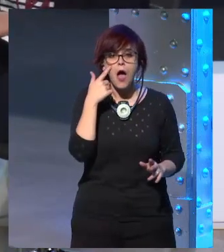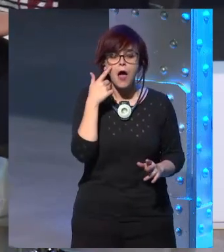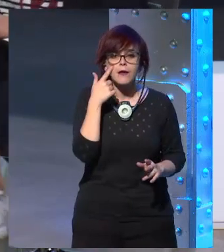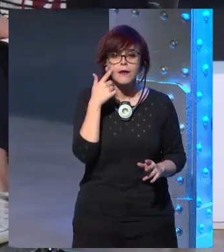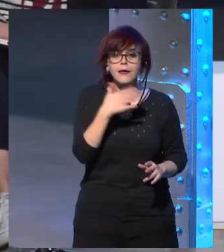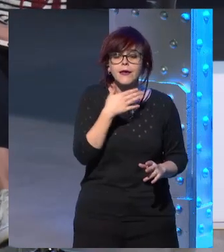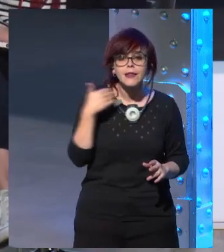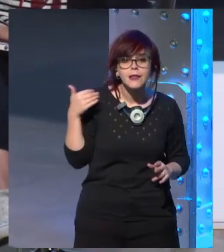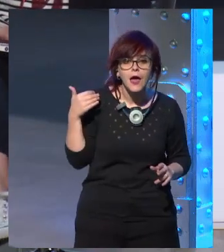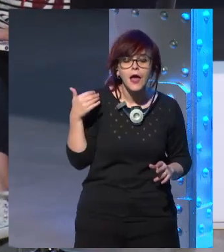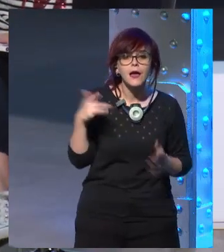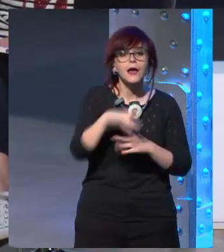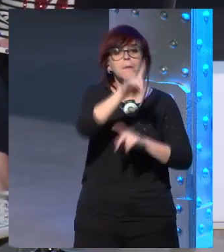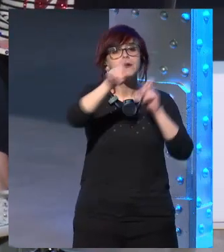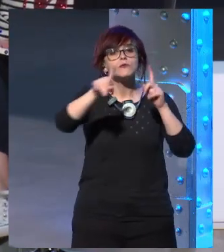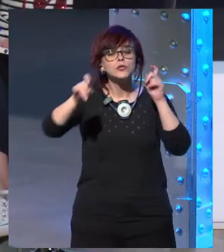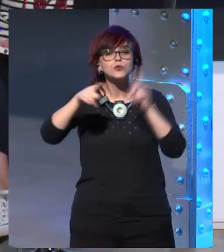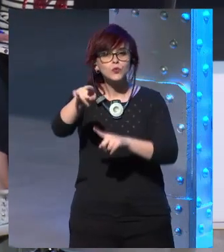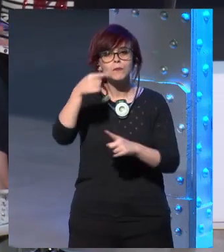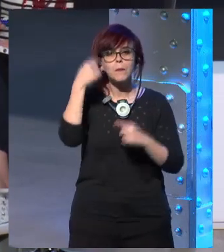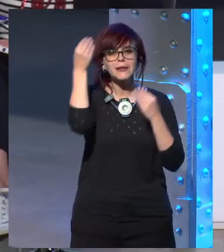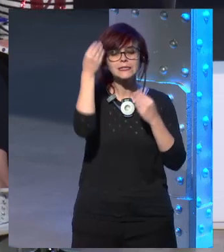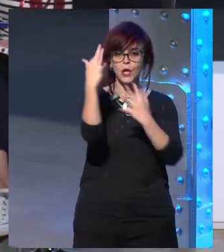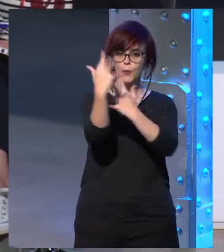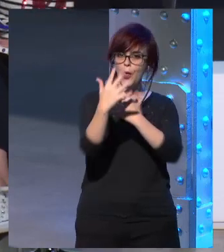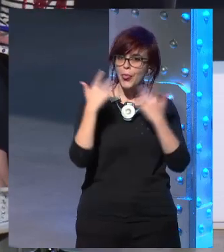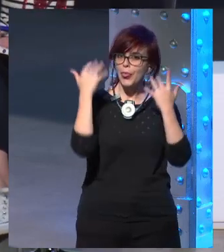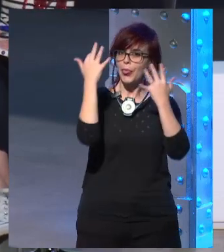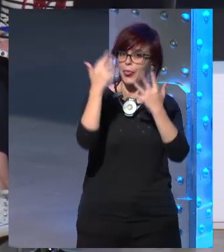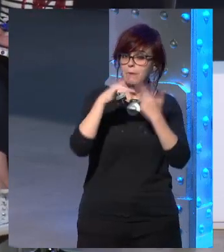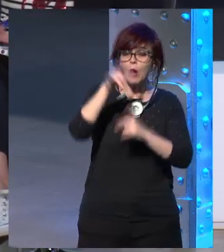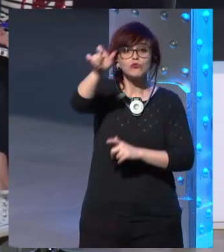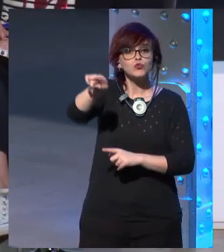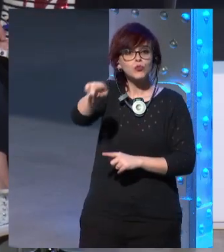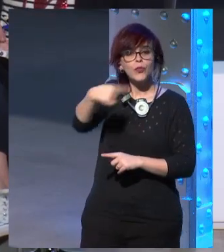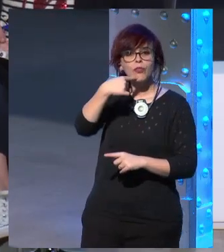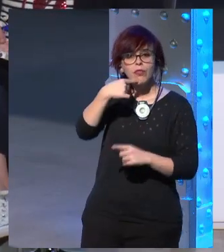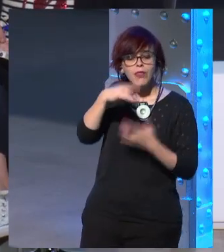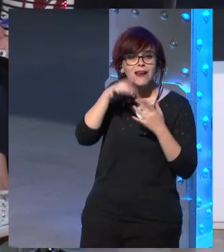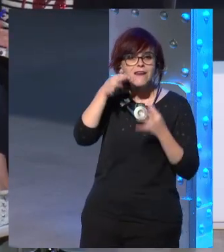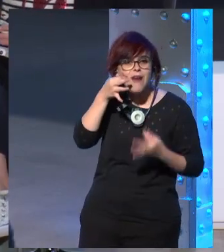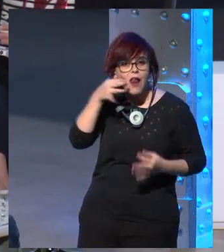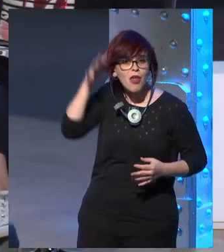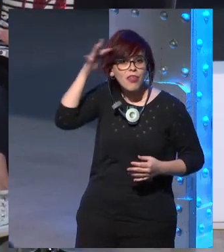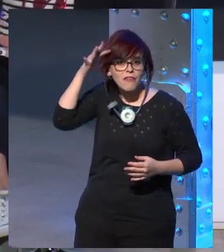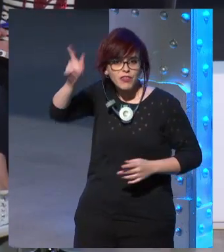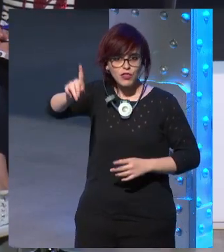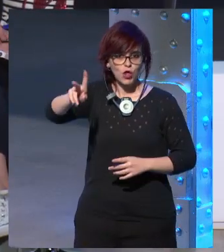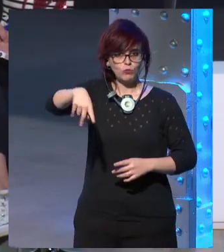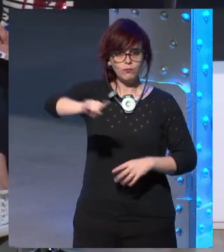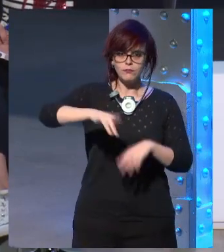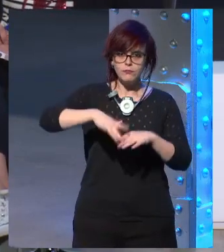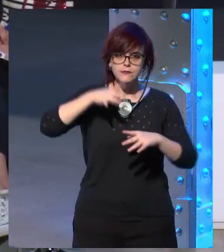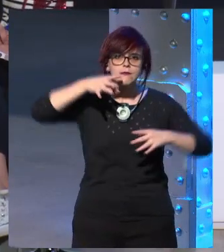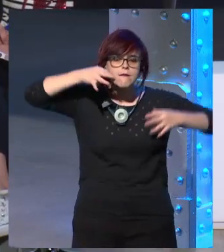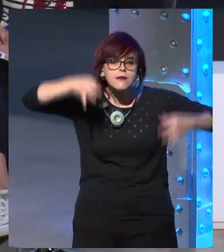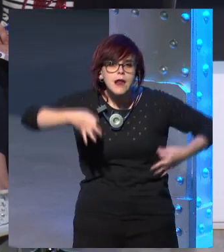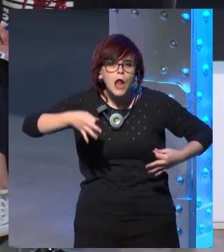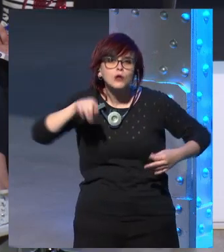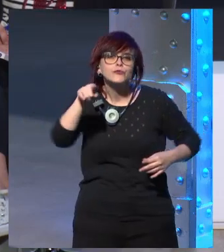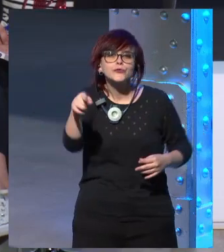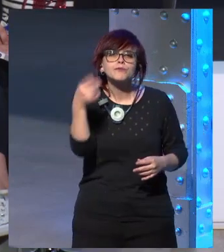I would like to ask you, how do you think that you can convince us that everything that you've told us is not science fiction and